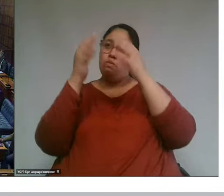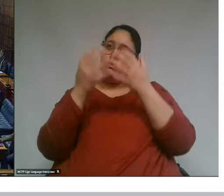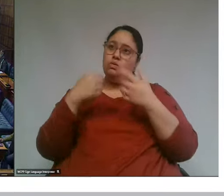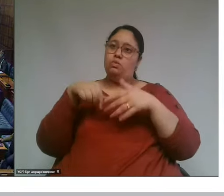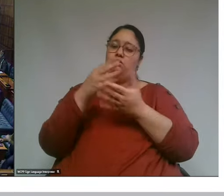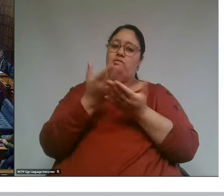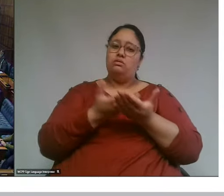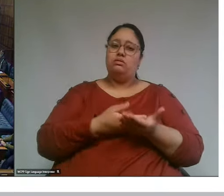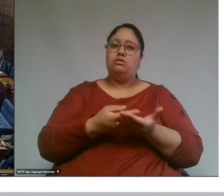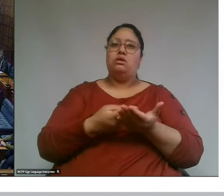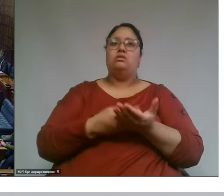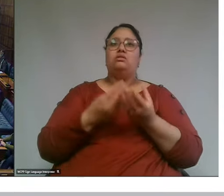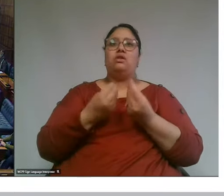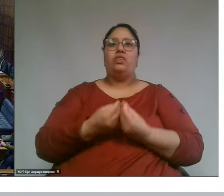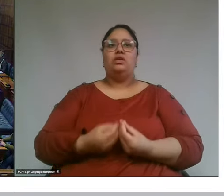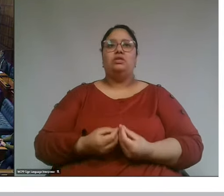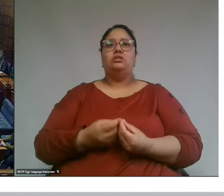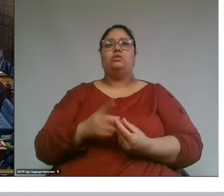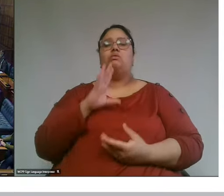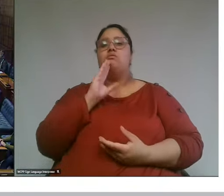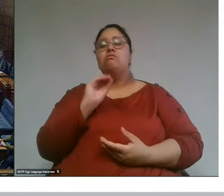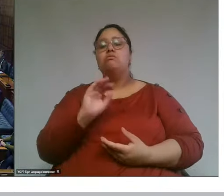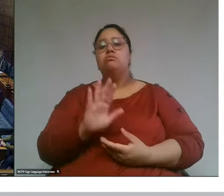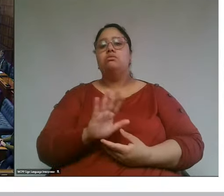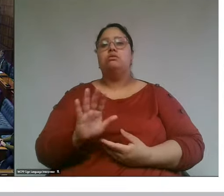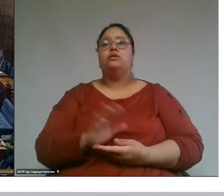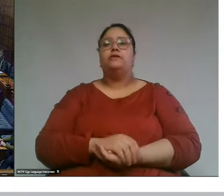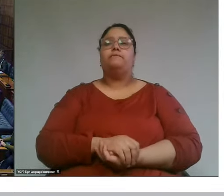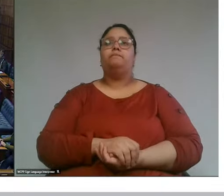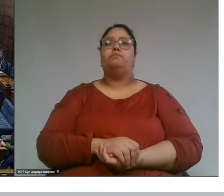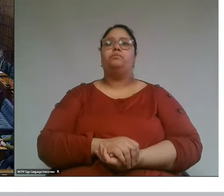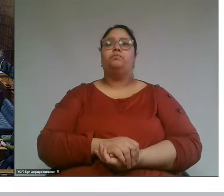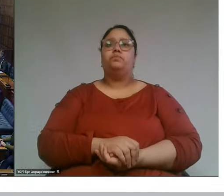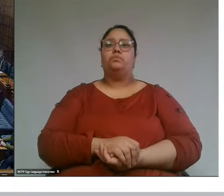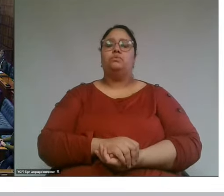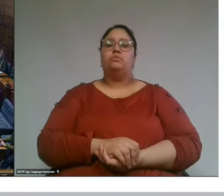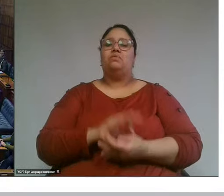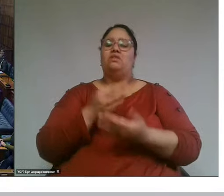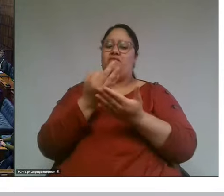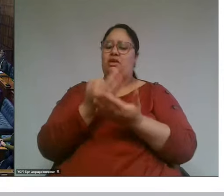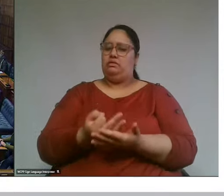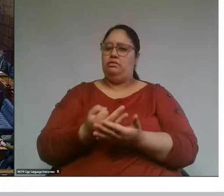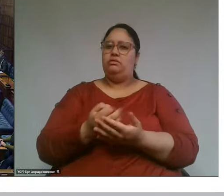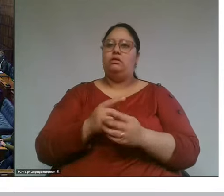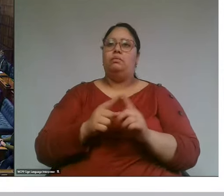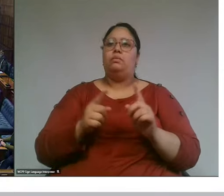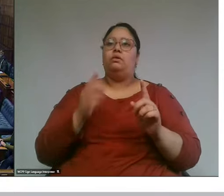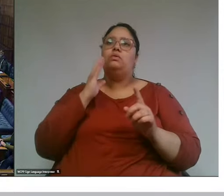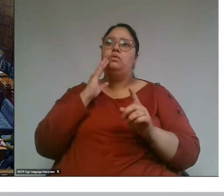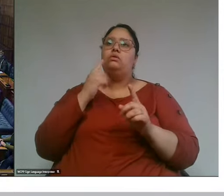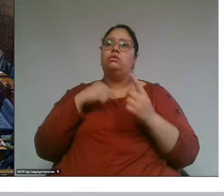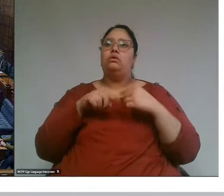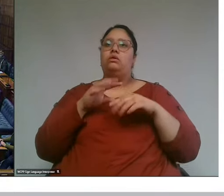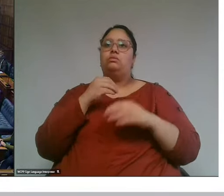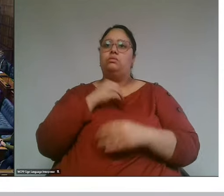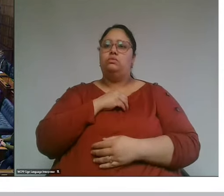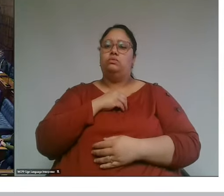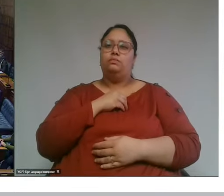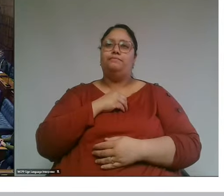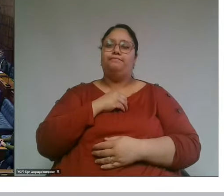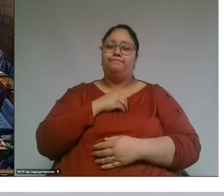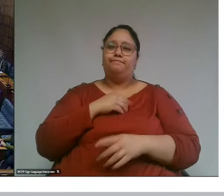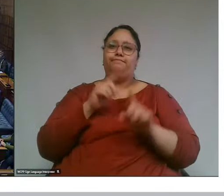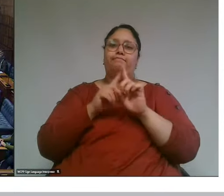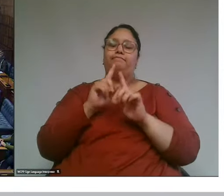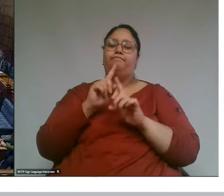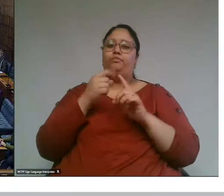about things that we assume is H facts but when we come to live the experiences of people because